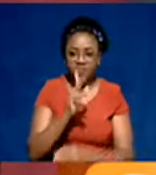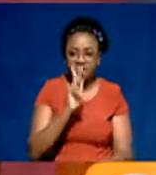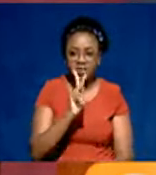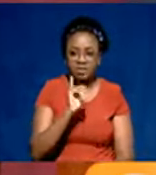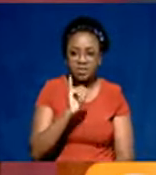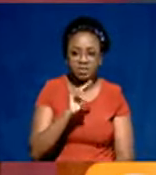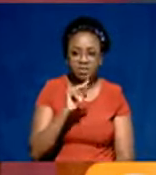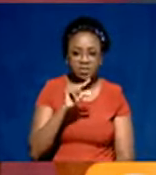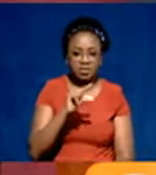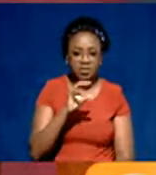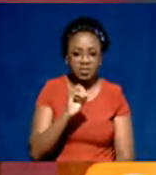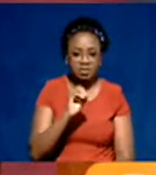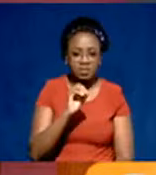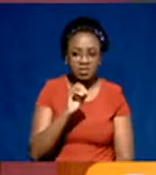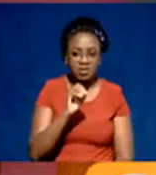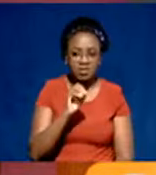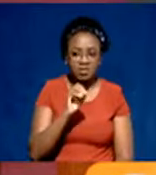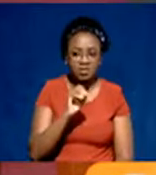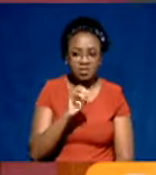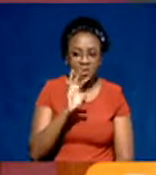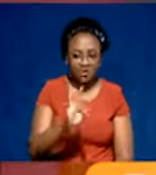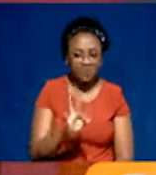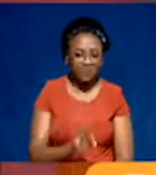watching. The whole of Kinangofu. Kinangofu.